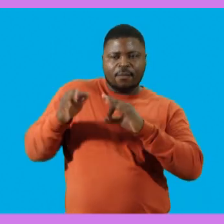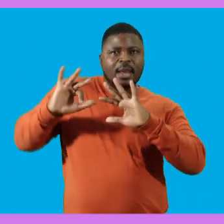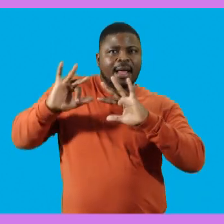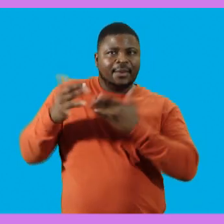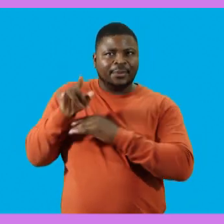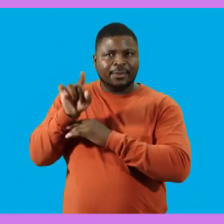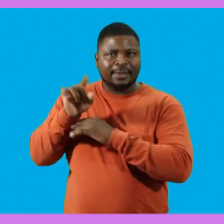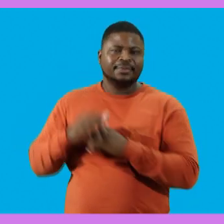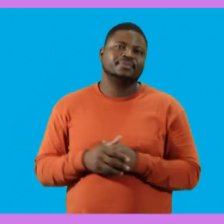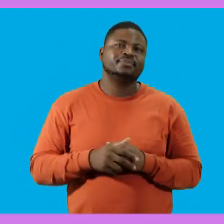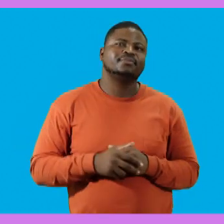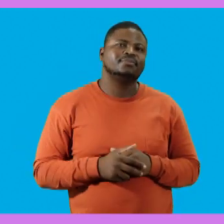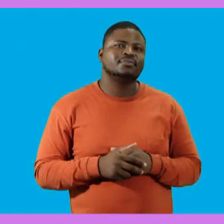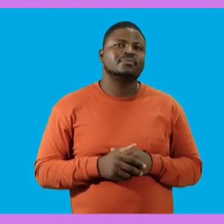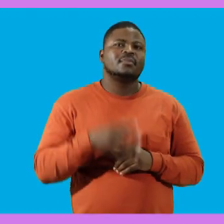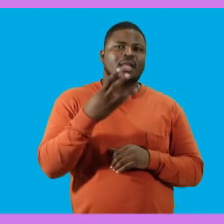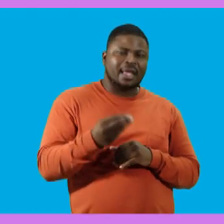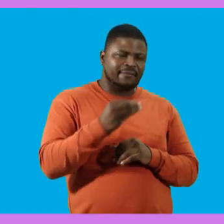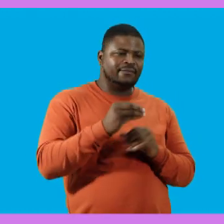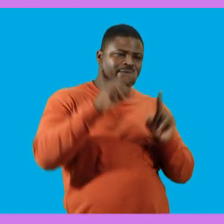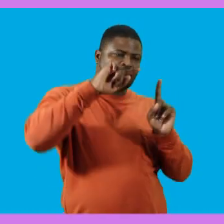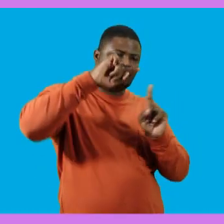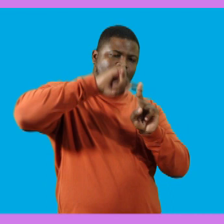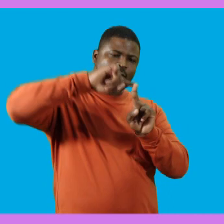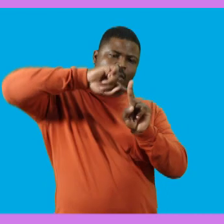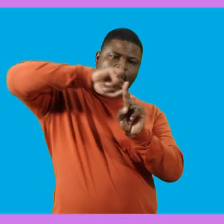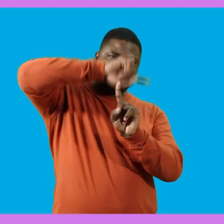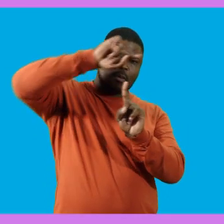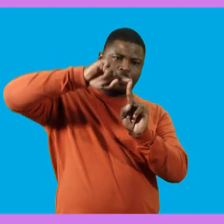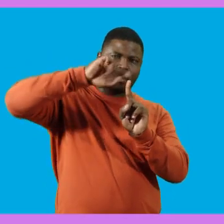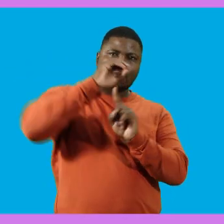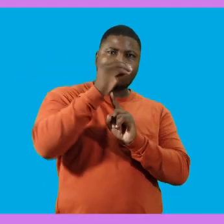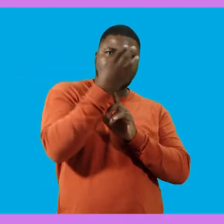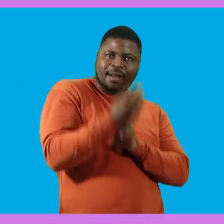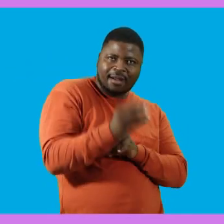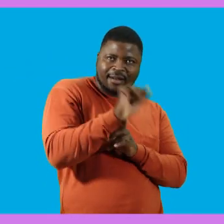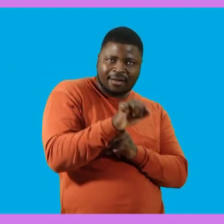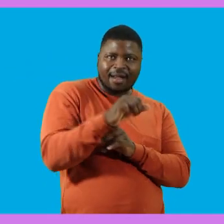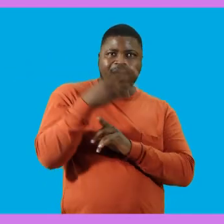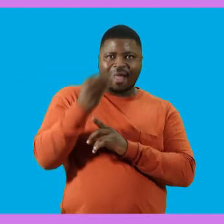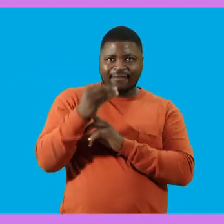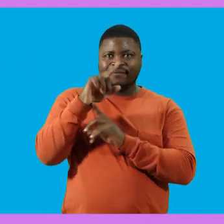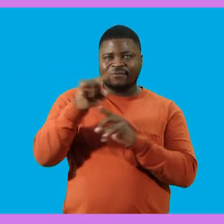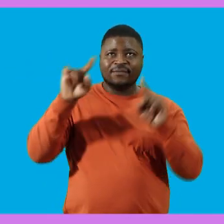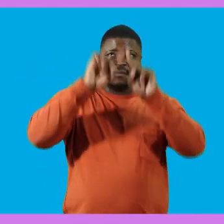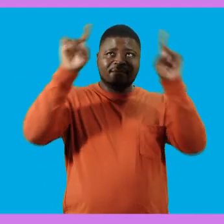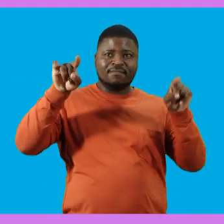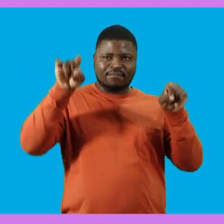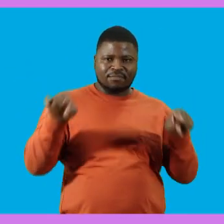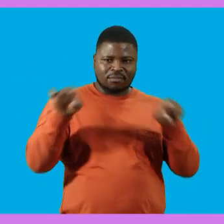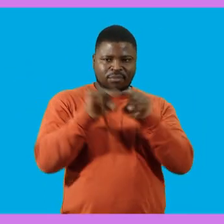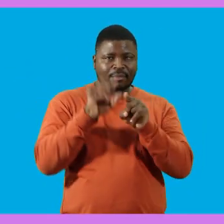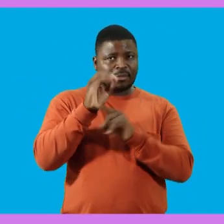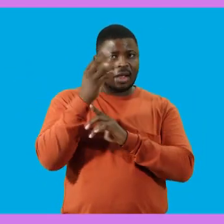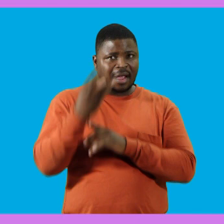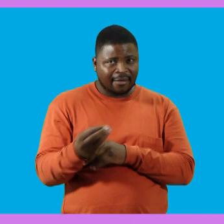have got a semicircle over there, and we've got a square